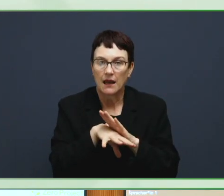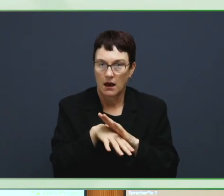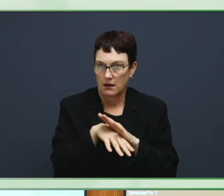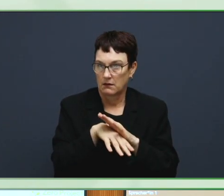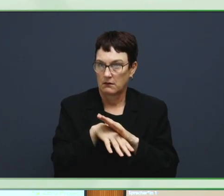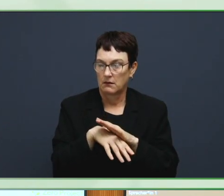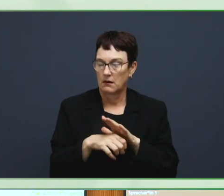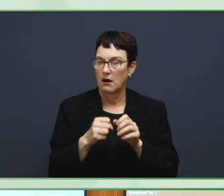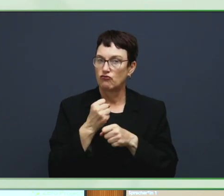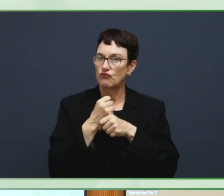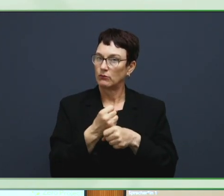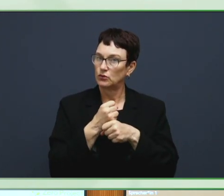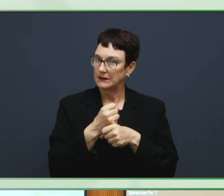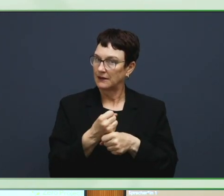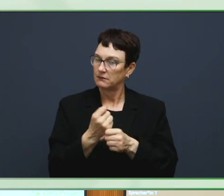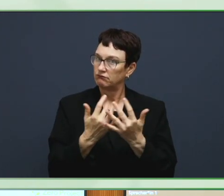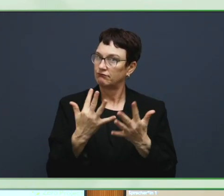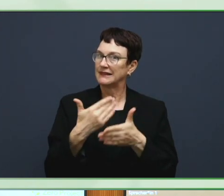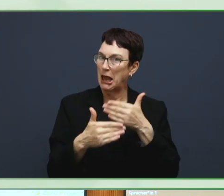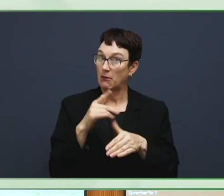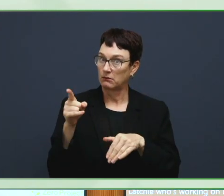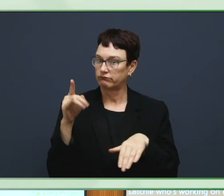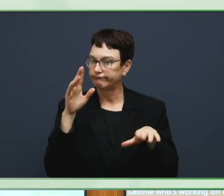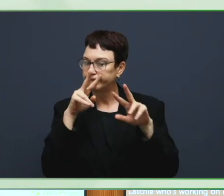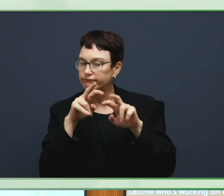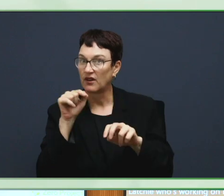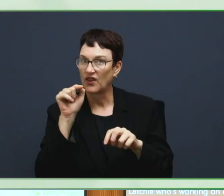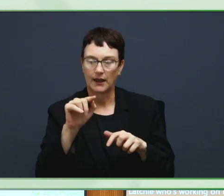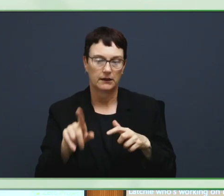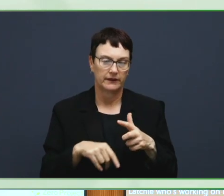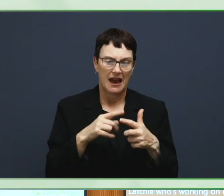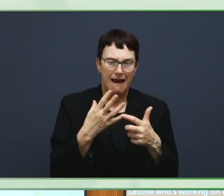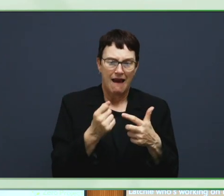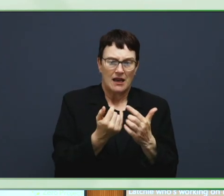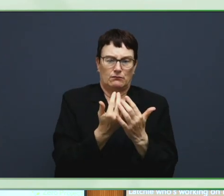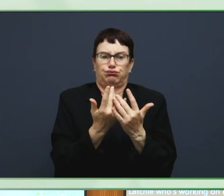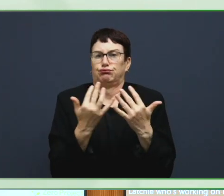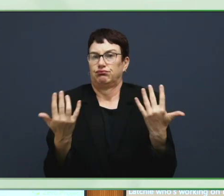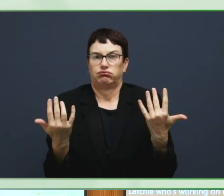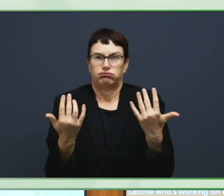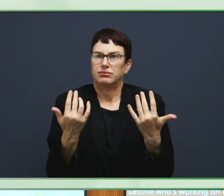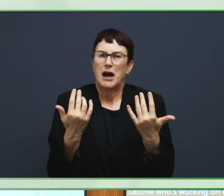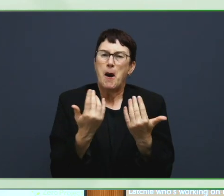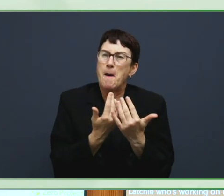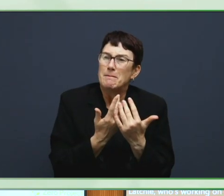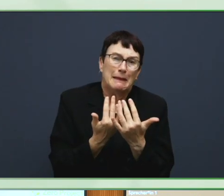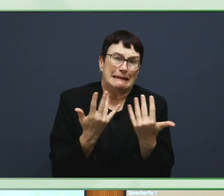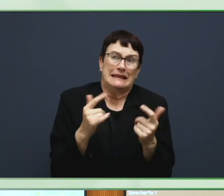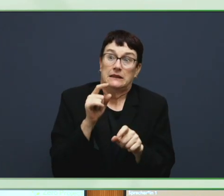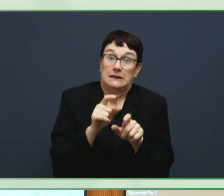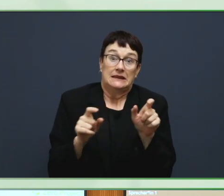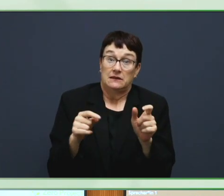music industry to improve representation of disabled people in that space. So there's a breadth of technologies